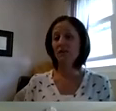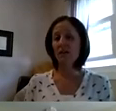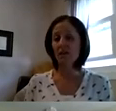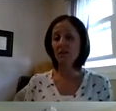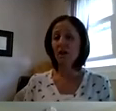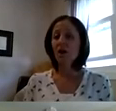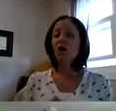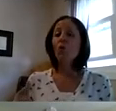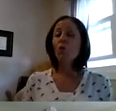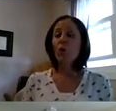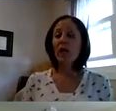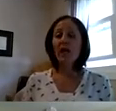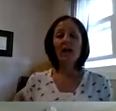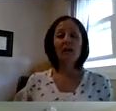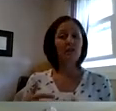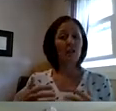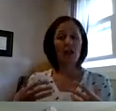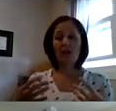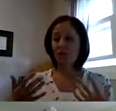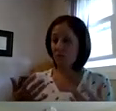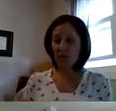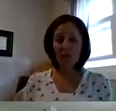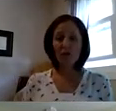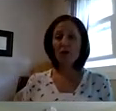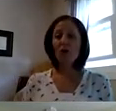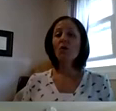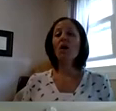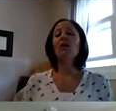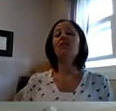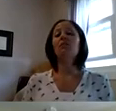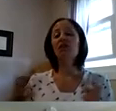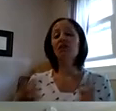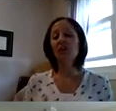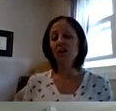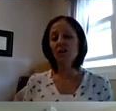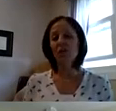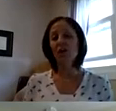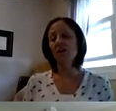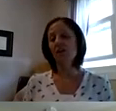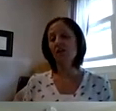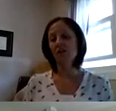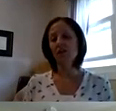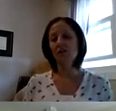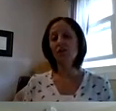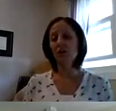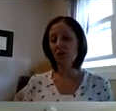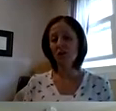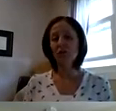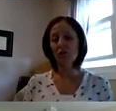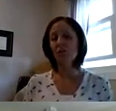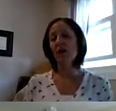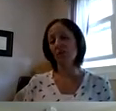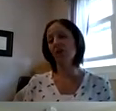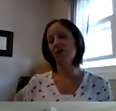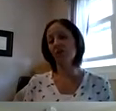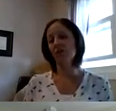our grantees. We, as many of you know, are especially looking to organizations that serve